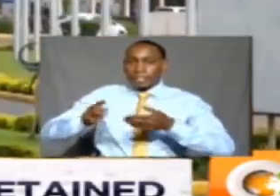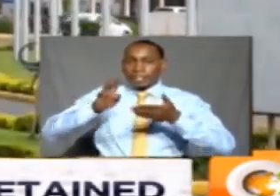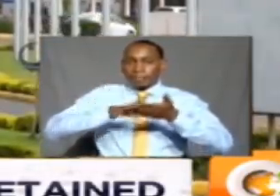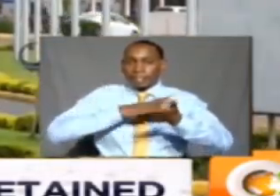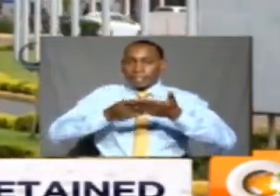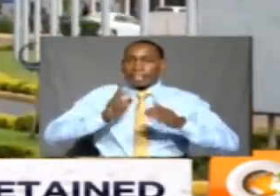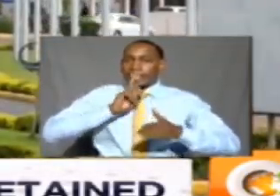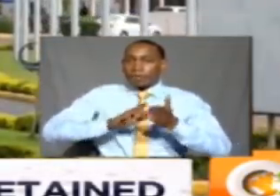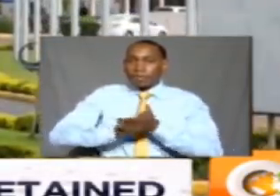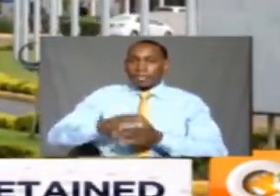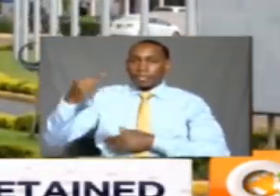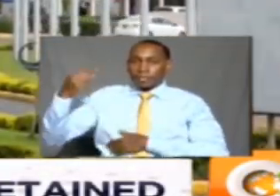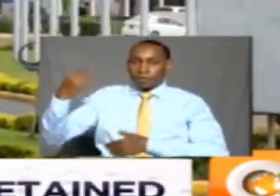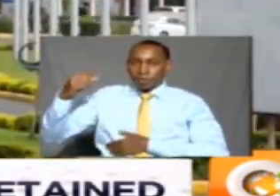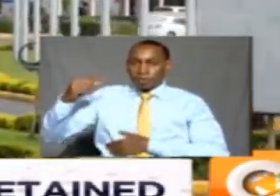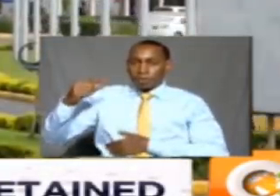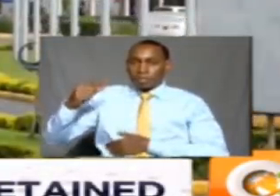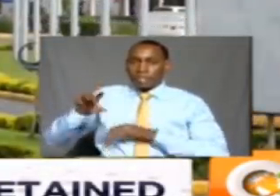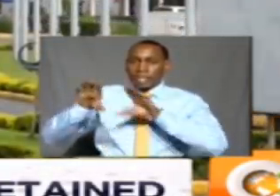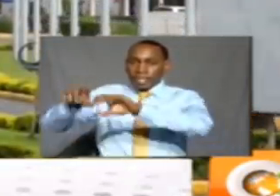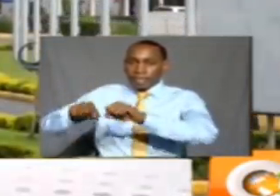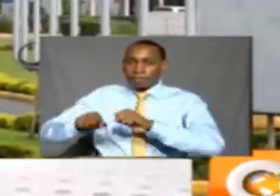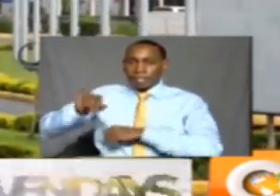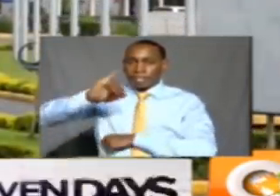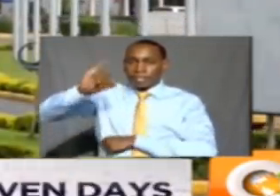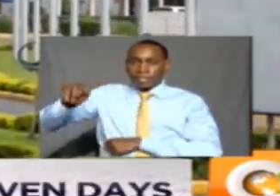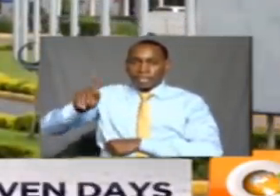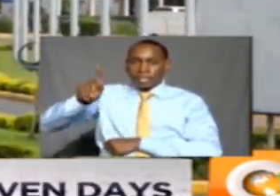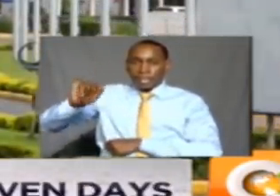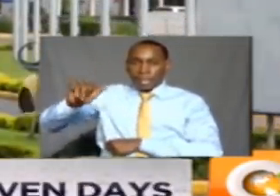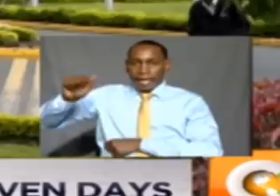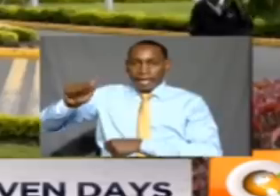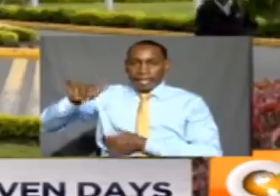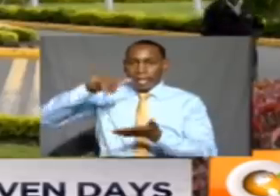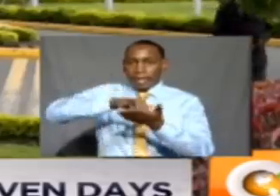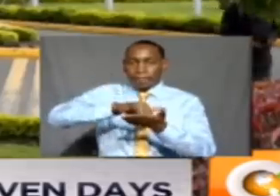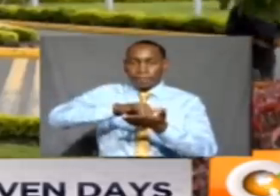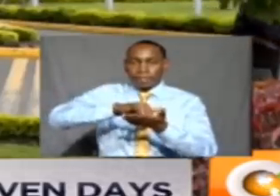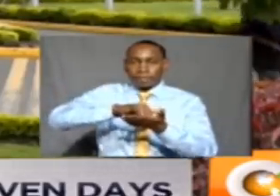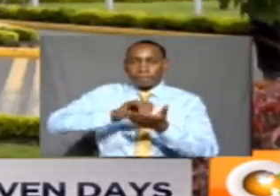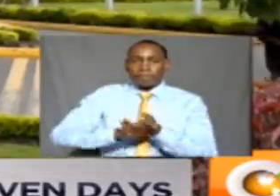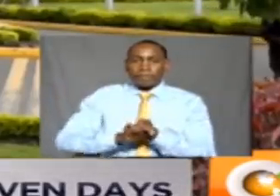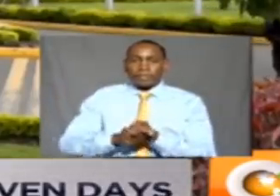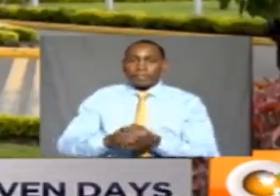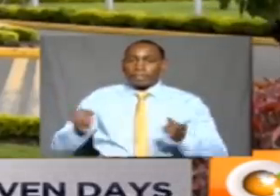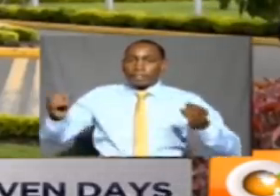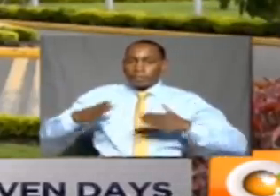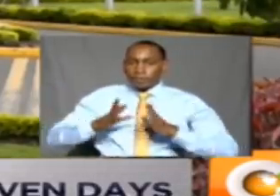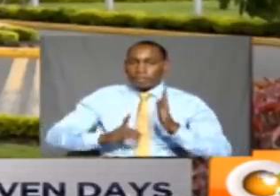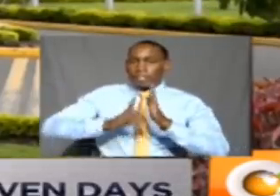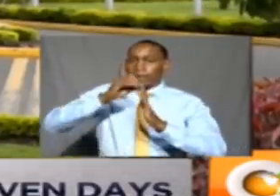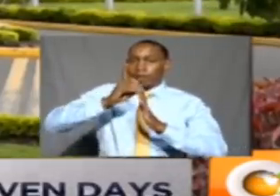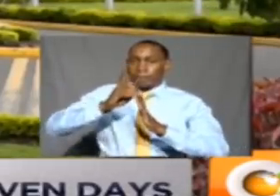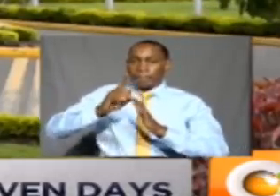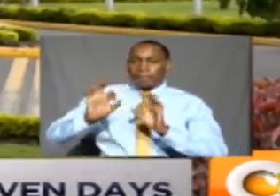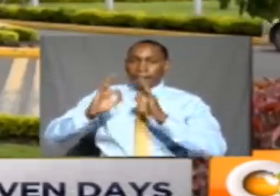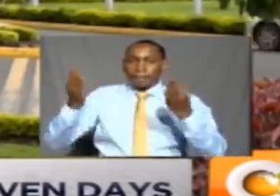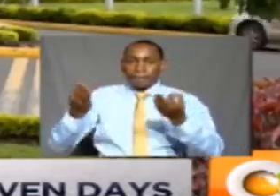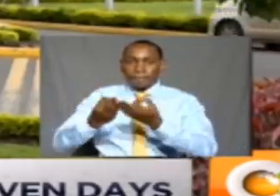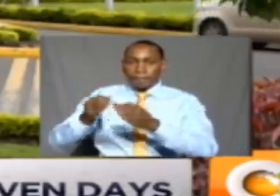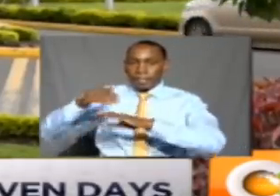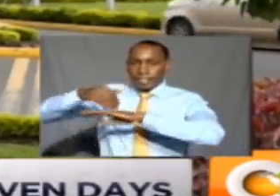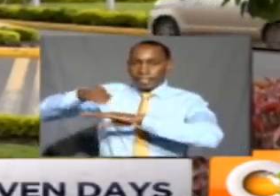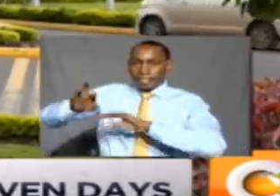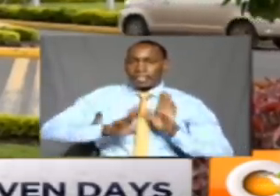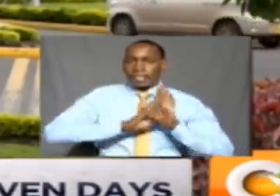the claim that tons of the gold had been seized at the Jomo Kenyatta International Airport. Rattled by this development, the royal family dispatched